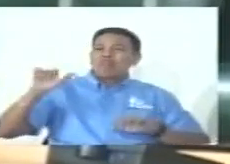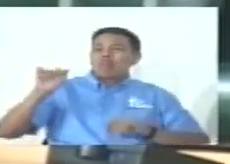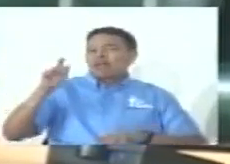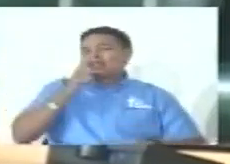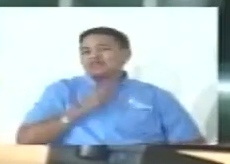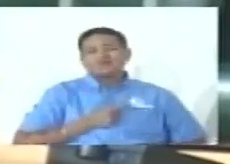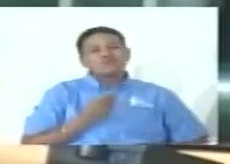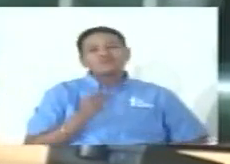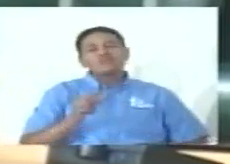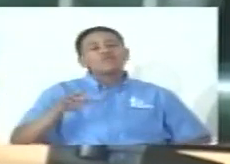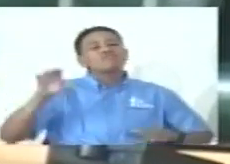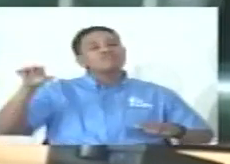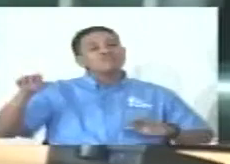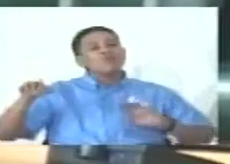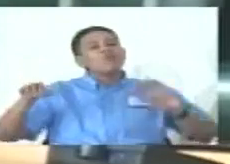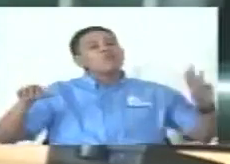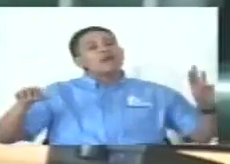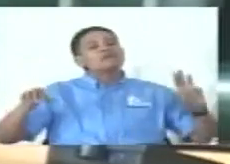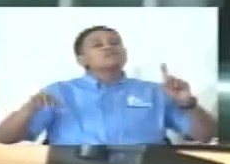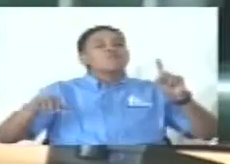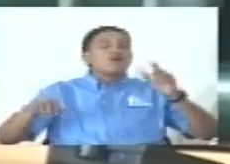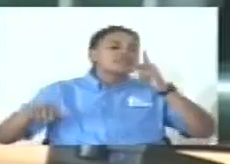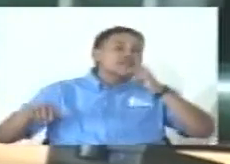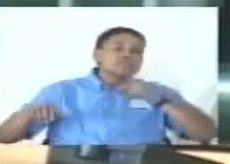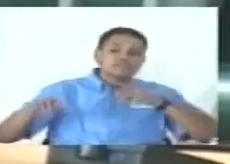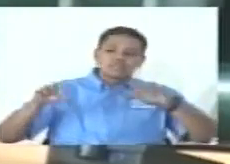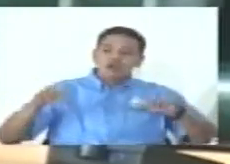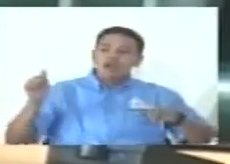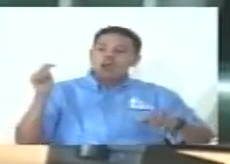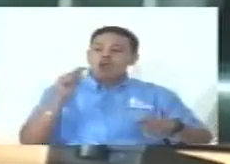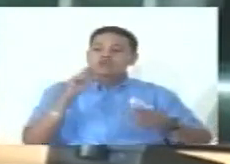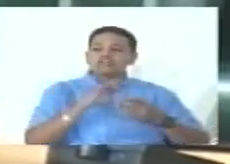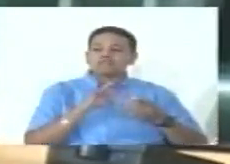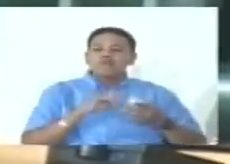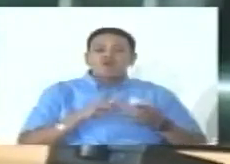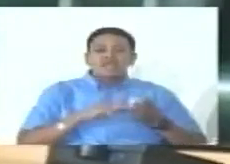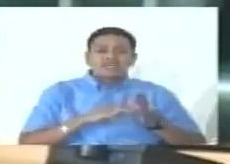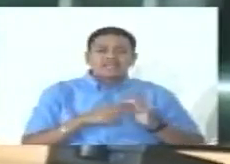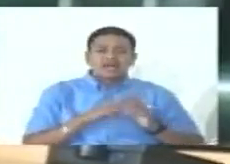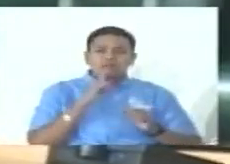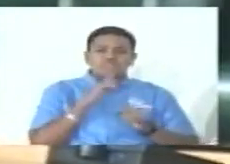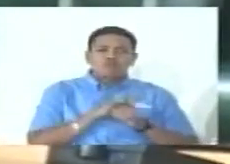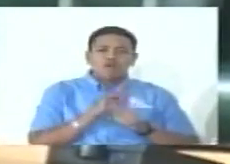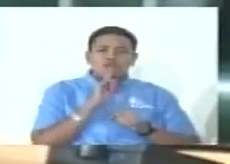every minister spoke about it and spoke about its intent and its promise.